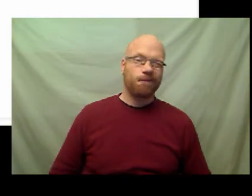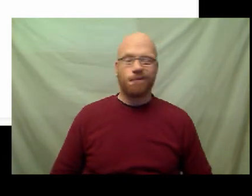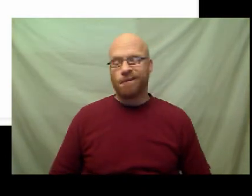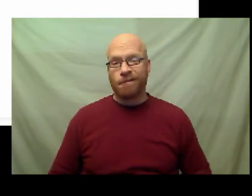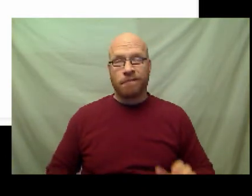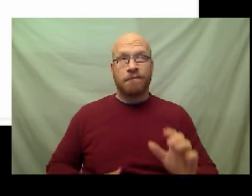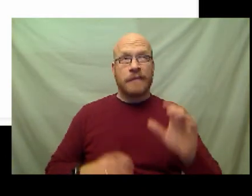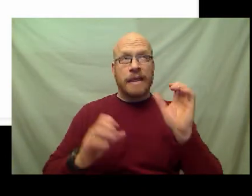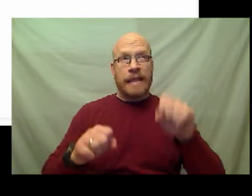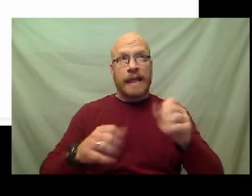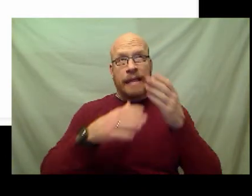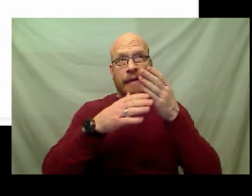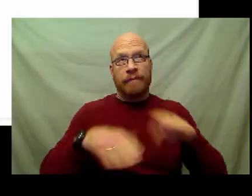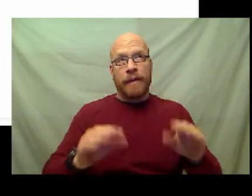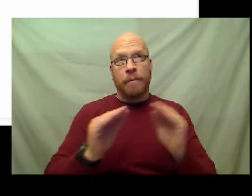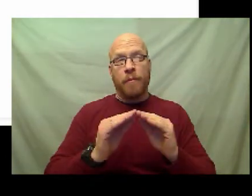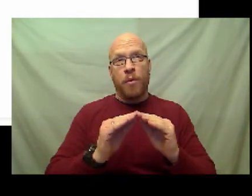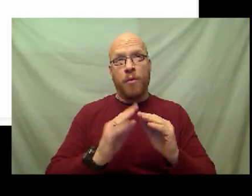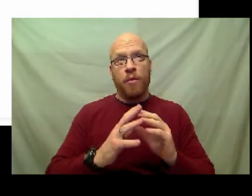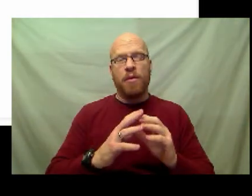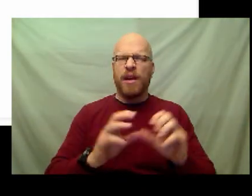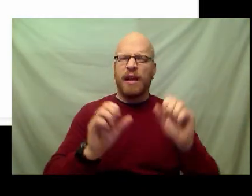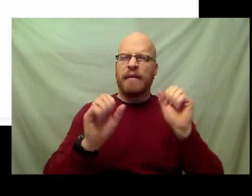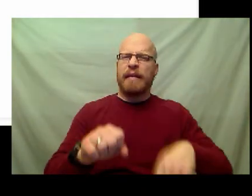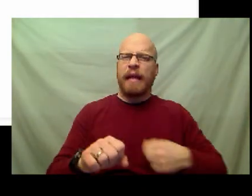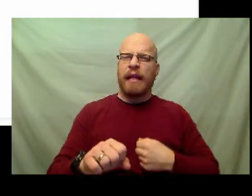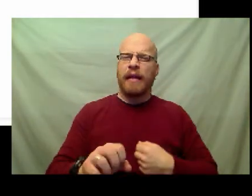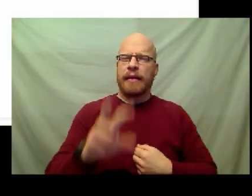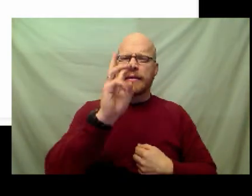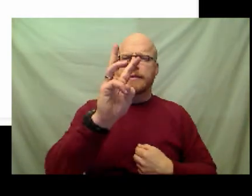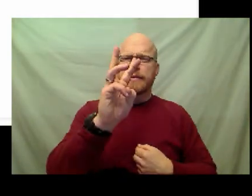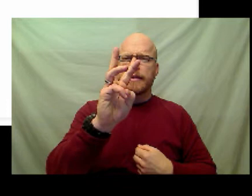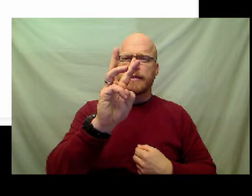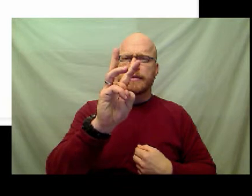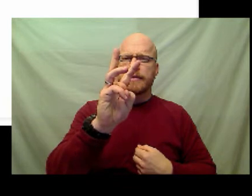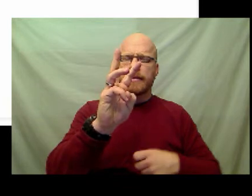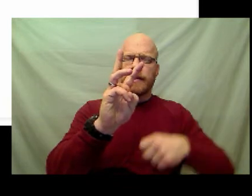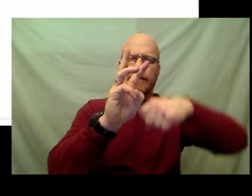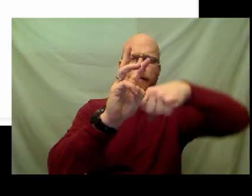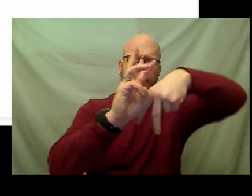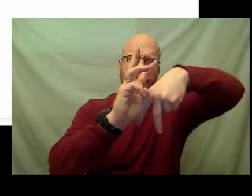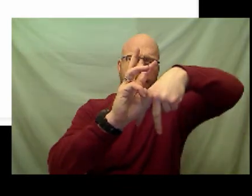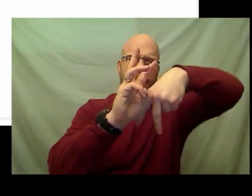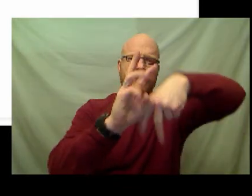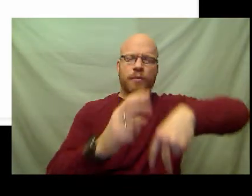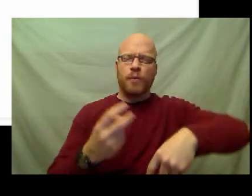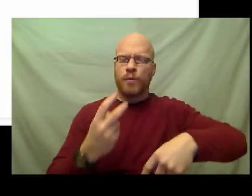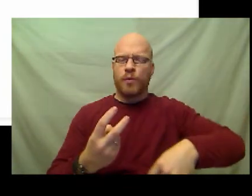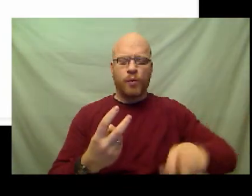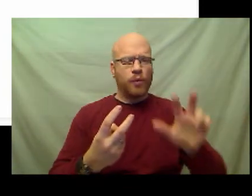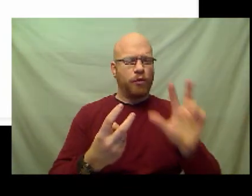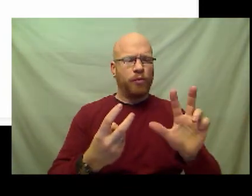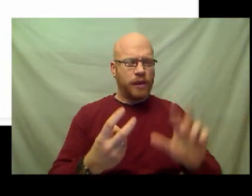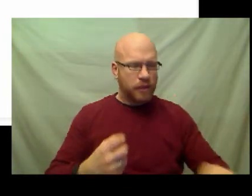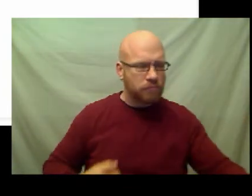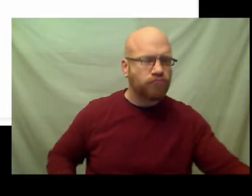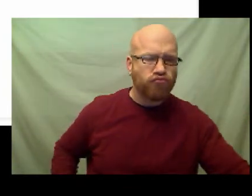Well, okay, can I divide 6? Yeah. 6 can be expressed as 2 times